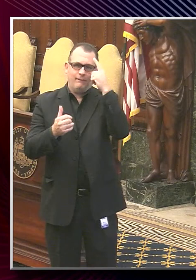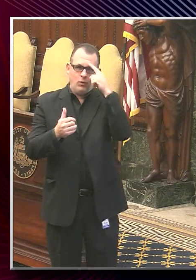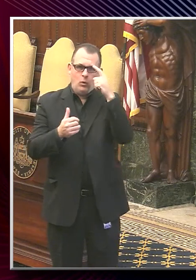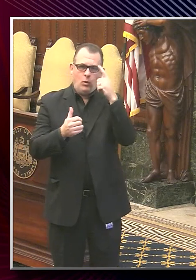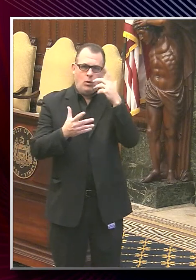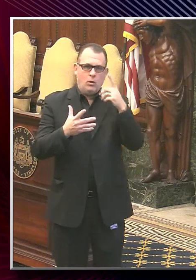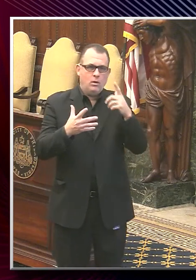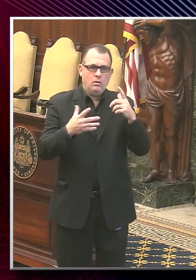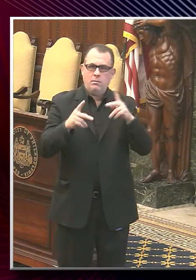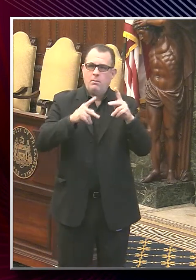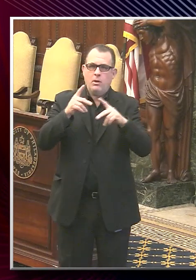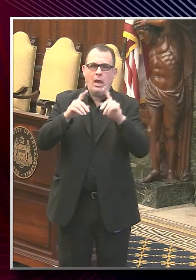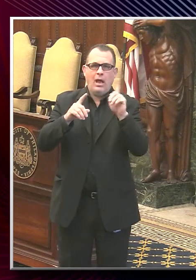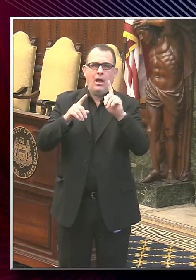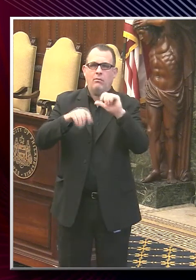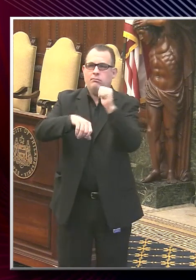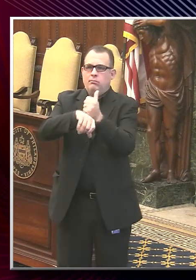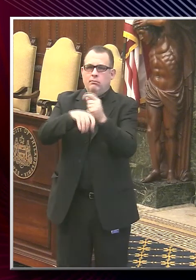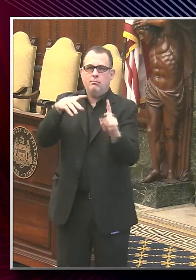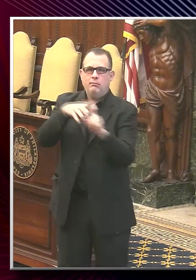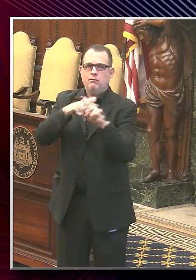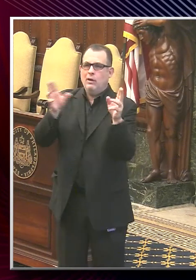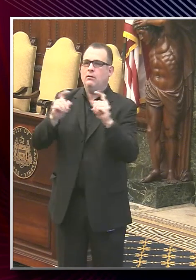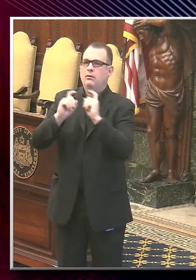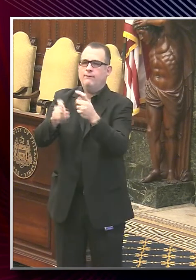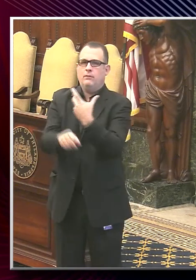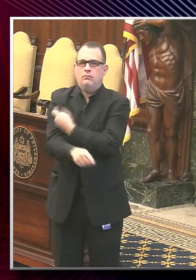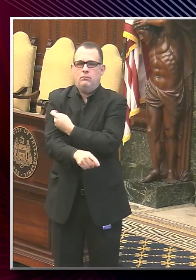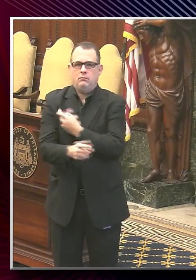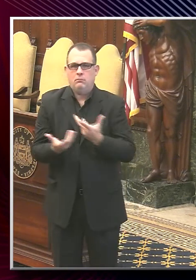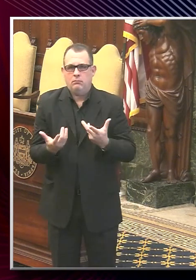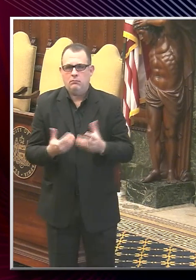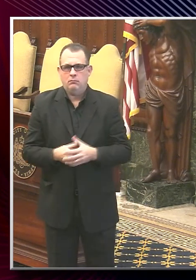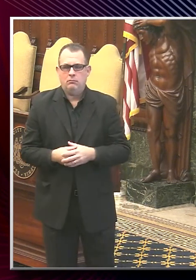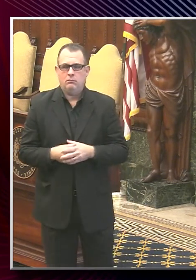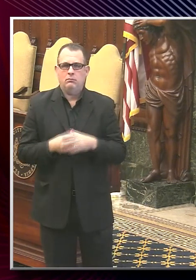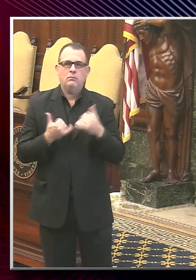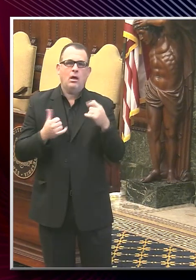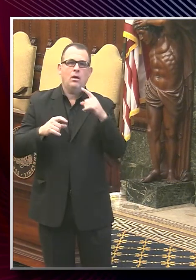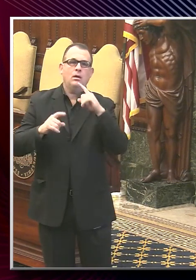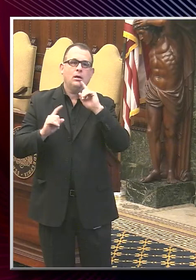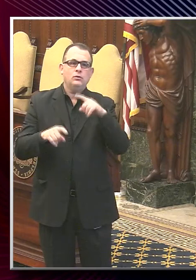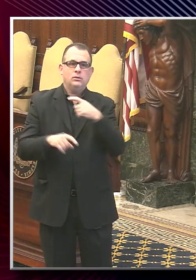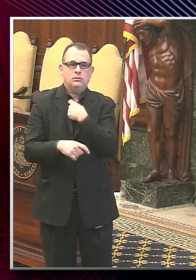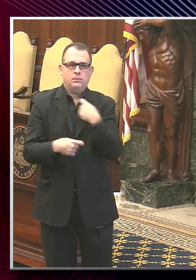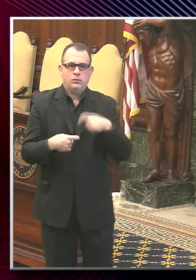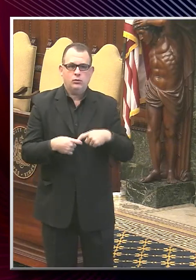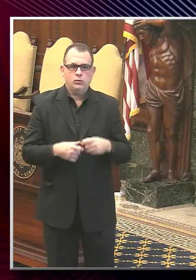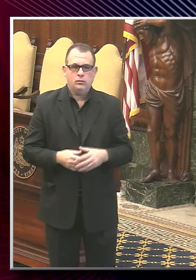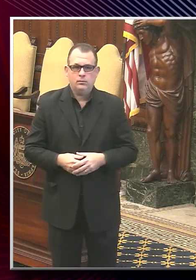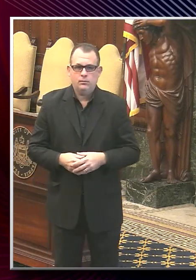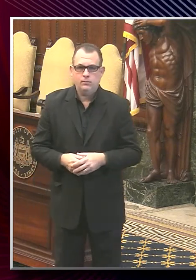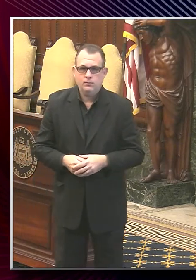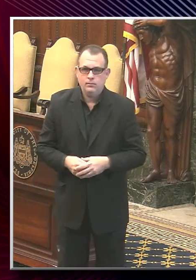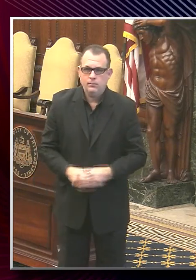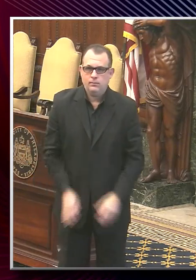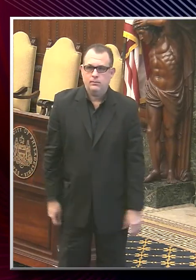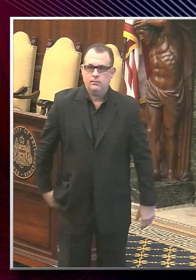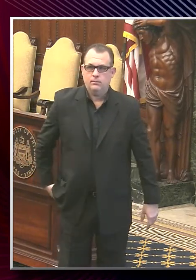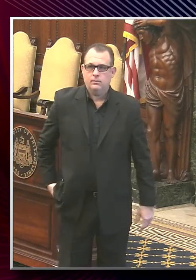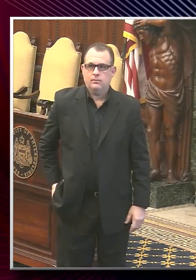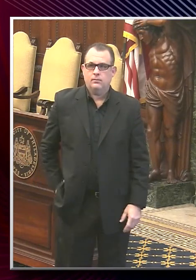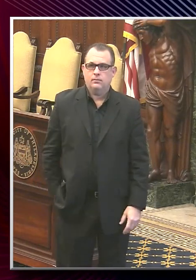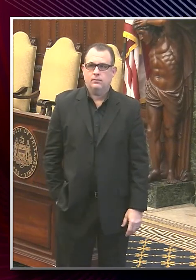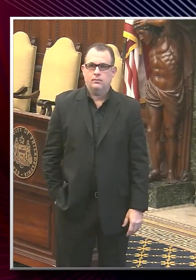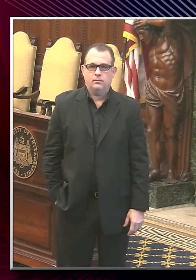Todavía no hemos decidido dónde se van a administrar estas vacunas, pero va a ser en lugares que fueran convenientes para que la gente pudiera llegar a estos sitios.